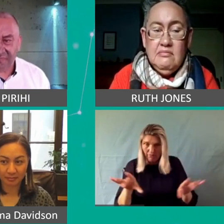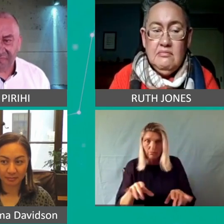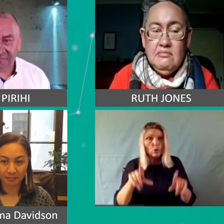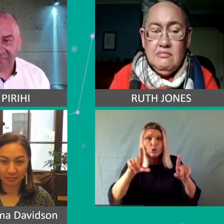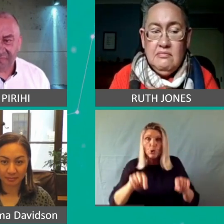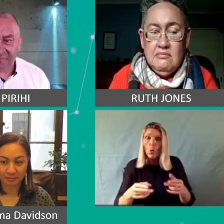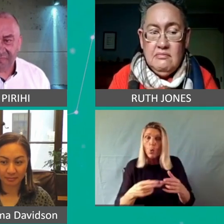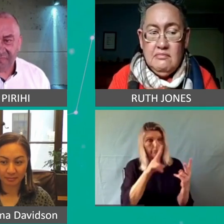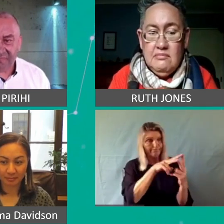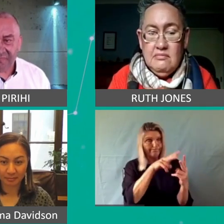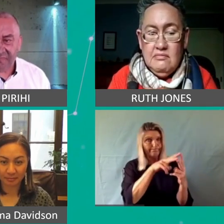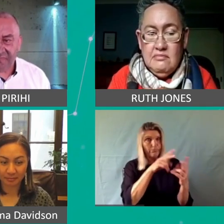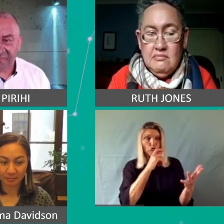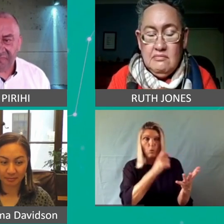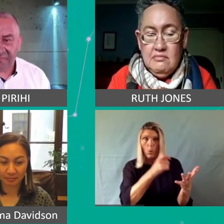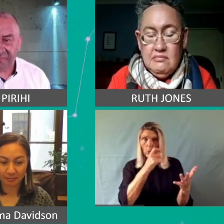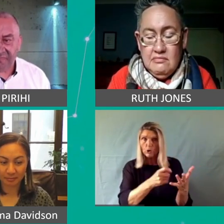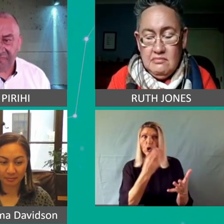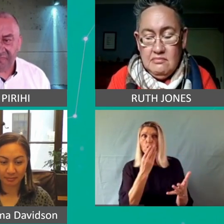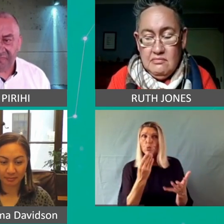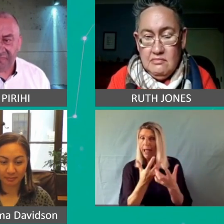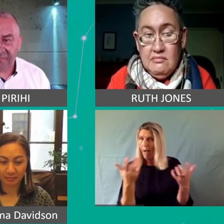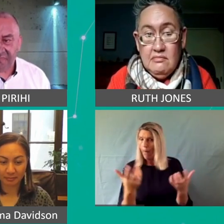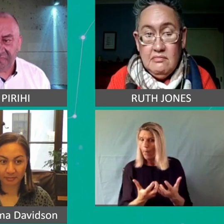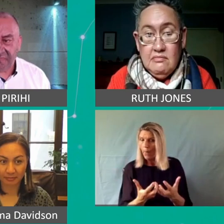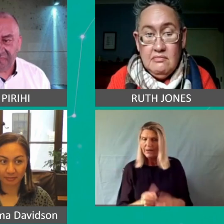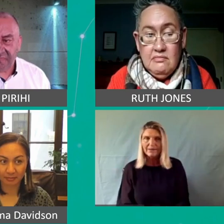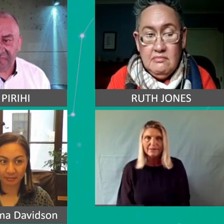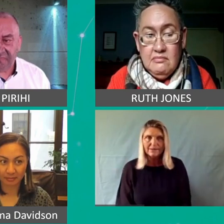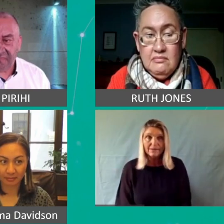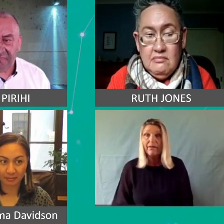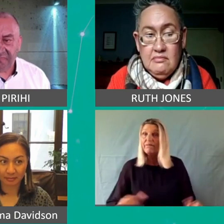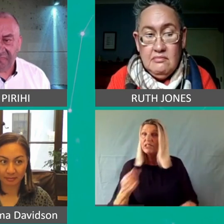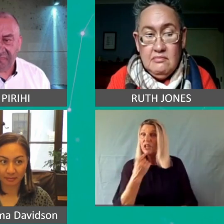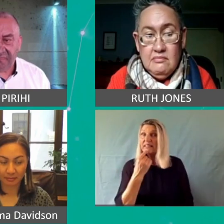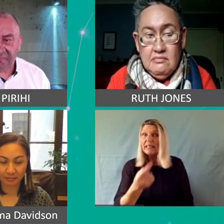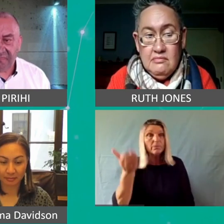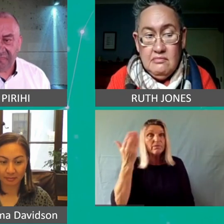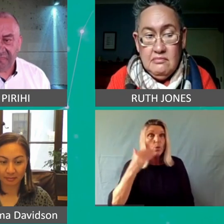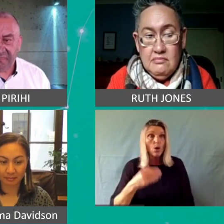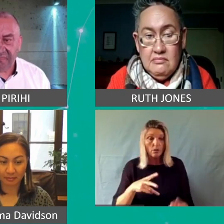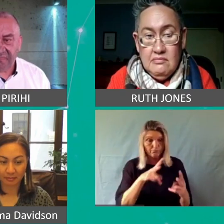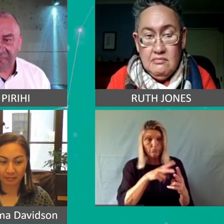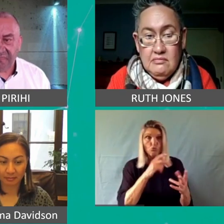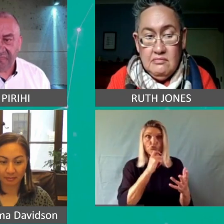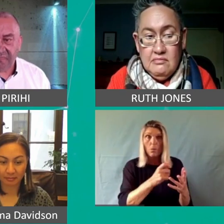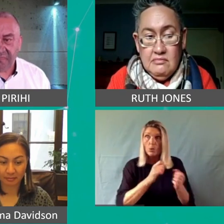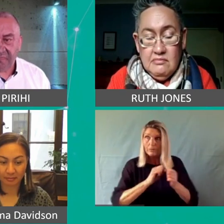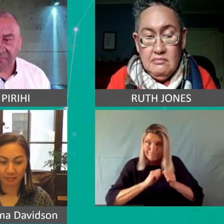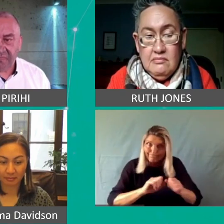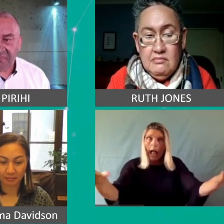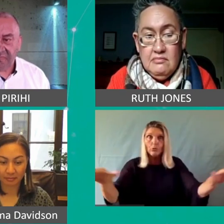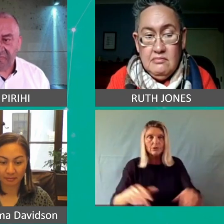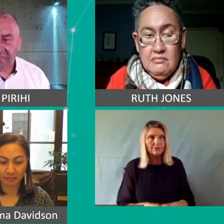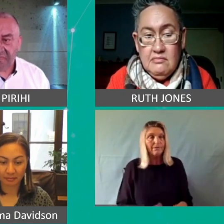two reports. And, you know, as I said before, getting these reports out there is the first step. But my